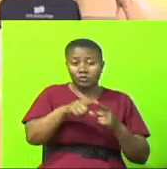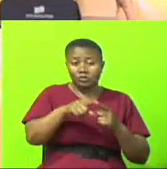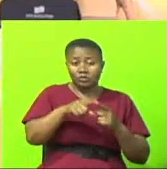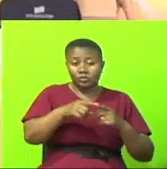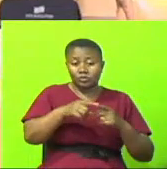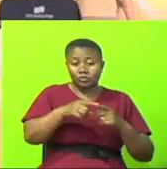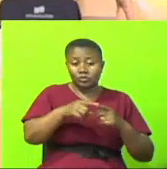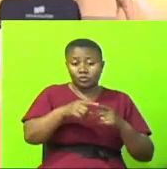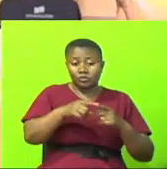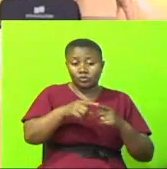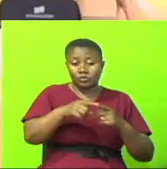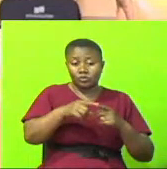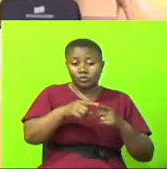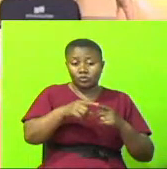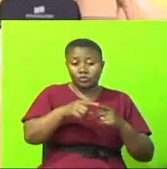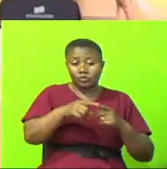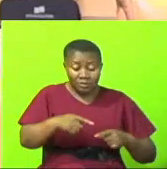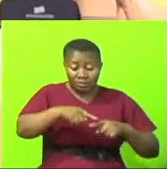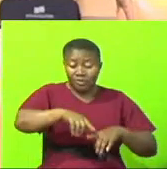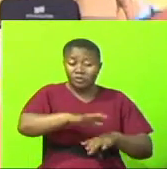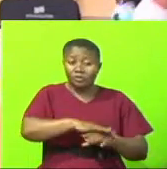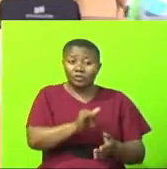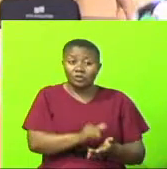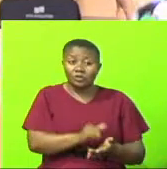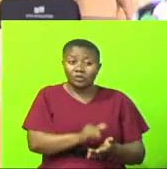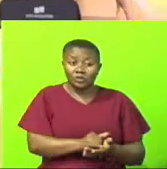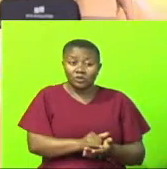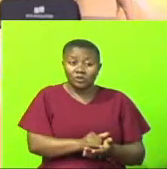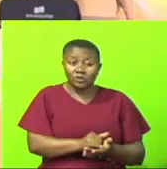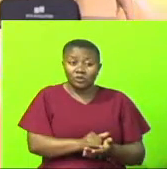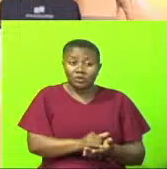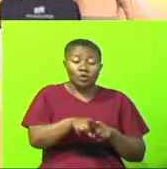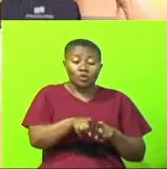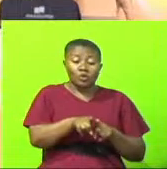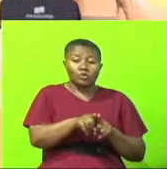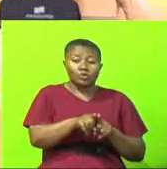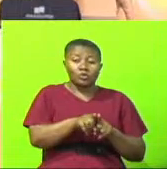And in respect of that action, he has also asked for an injunction